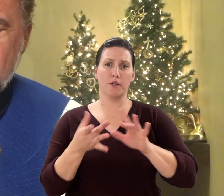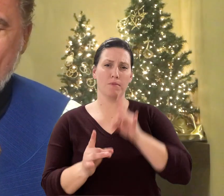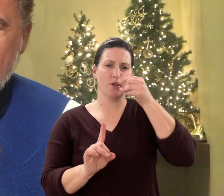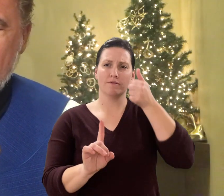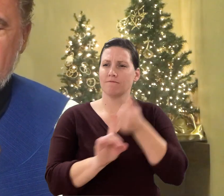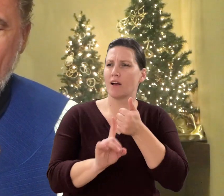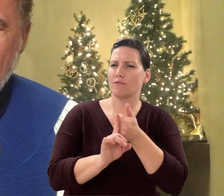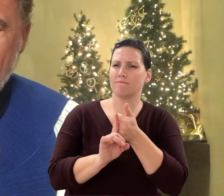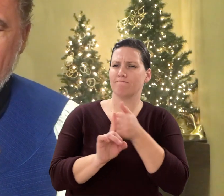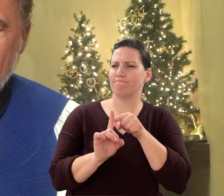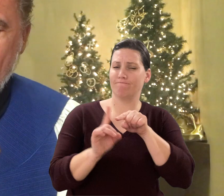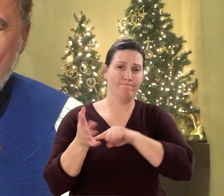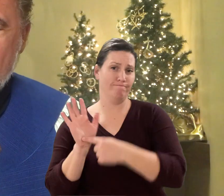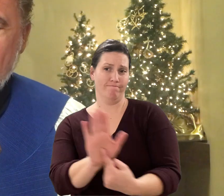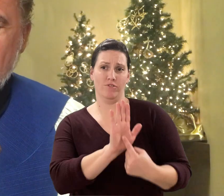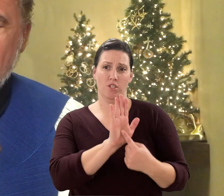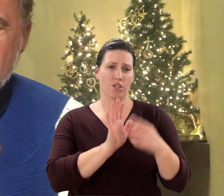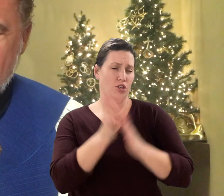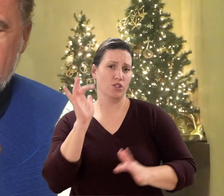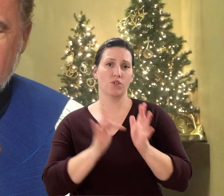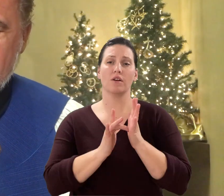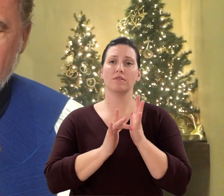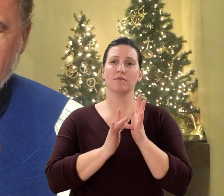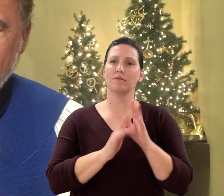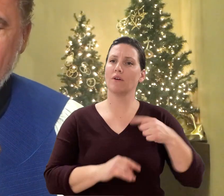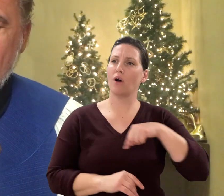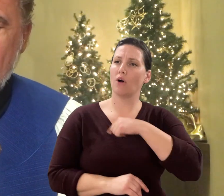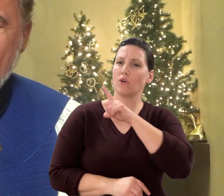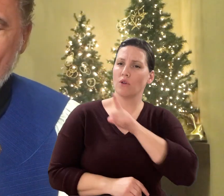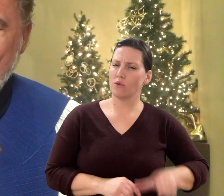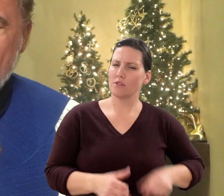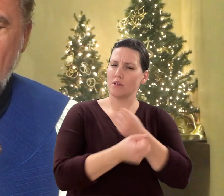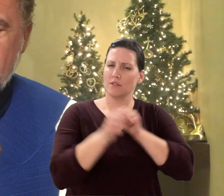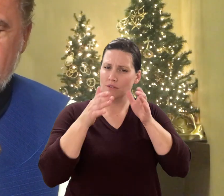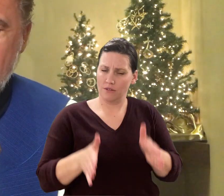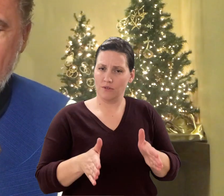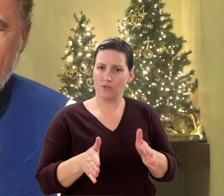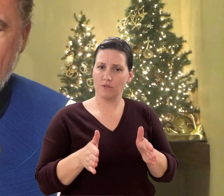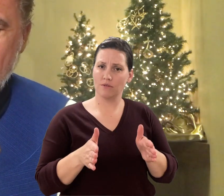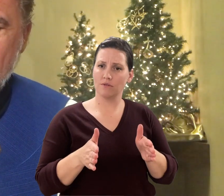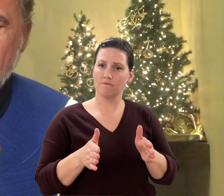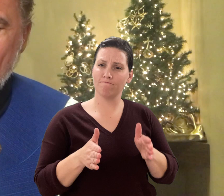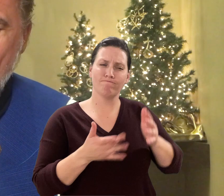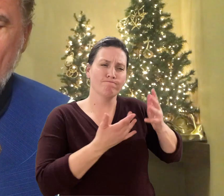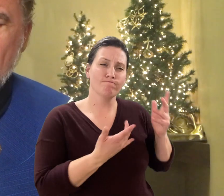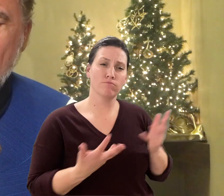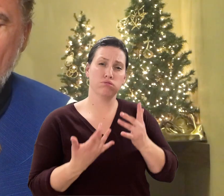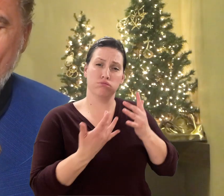Holy Spirit himself, which reveals Jesus as our Lord and Savior,